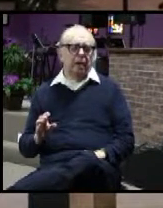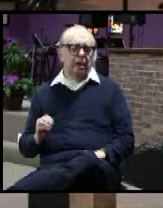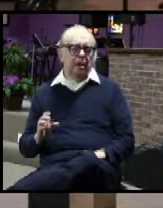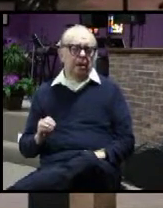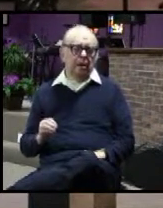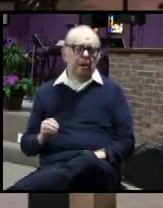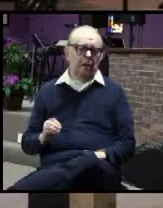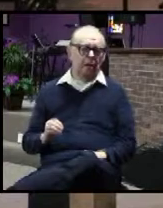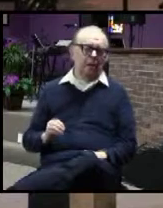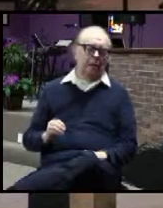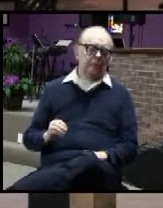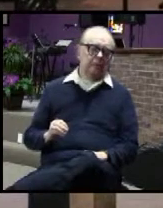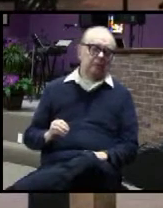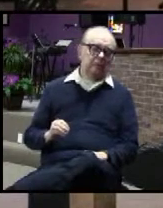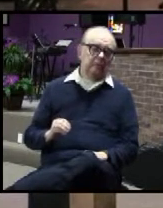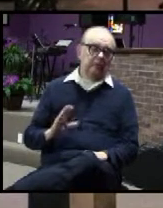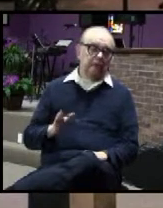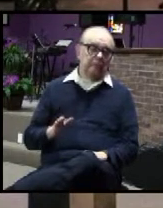He was an overweight,